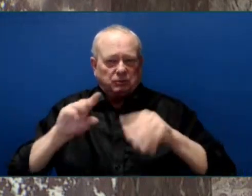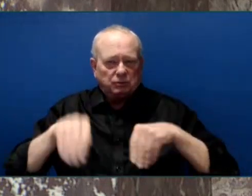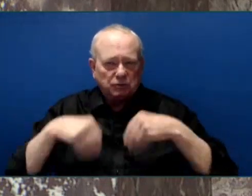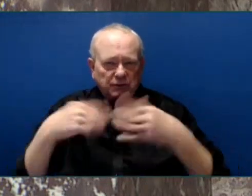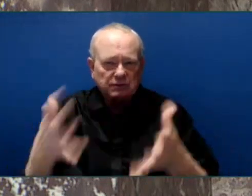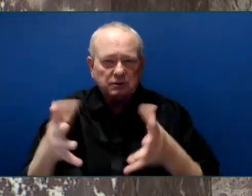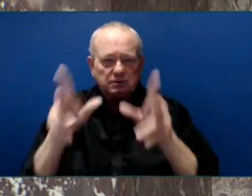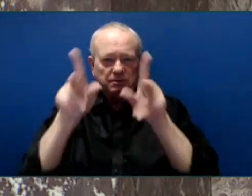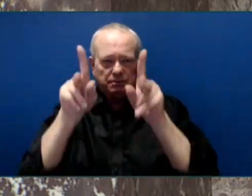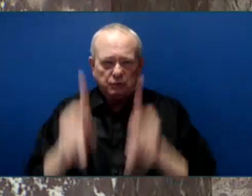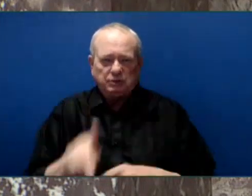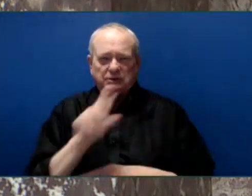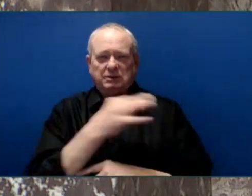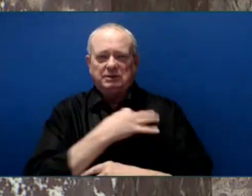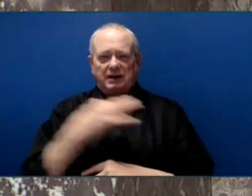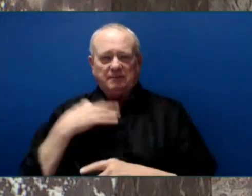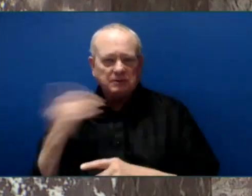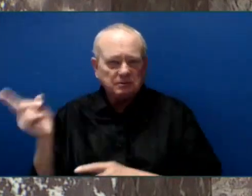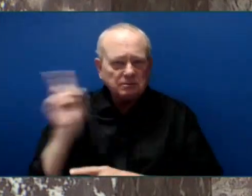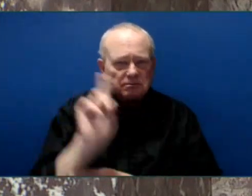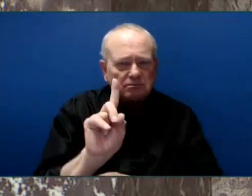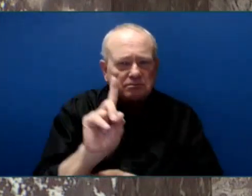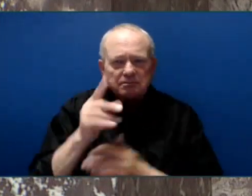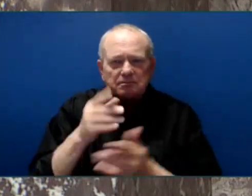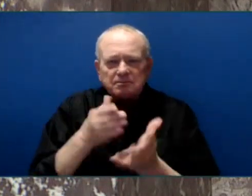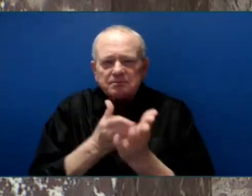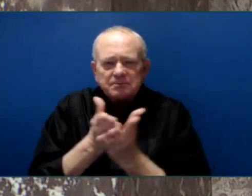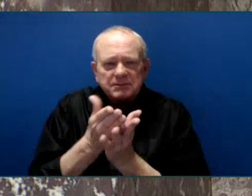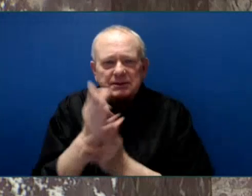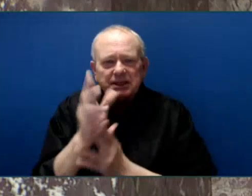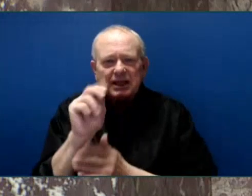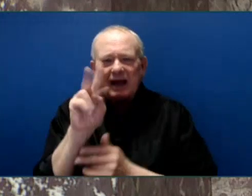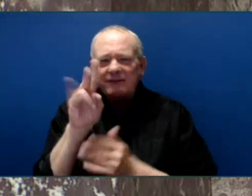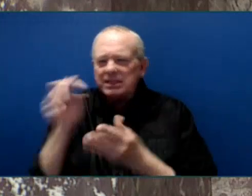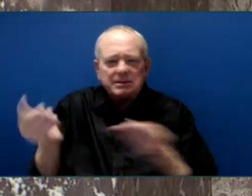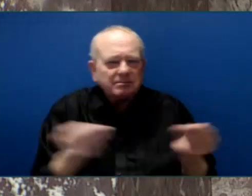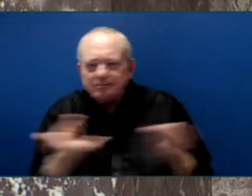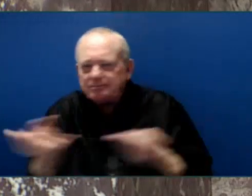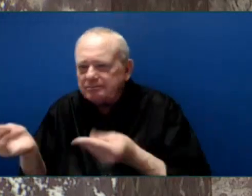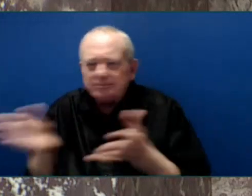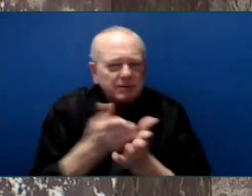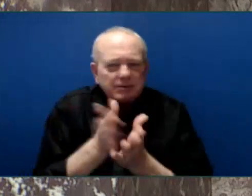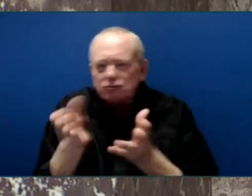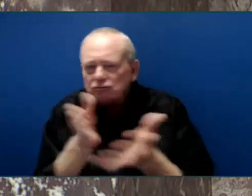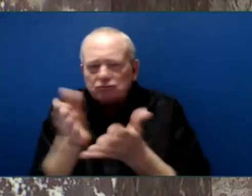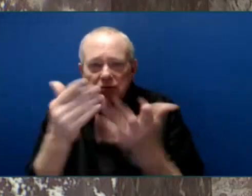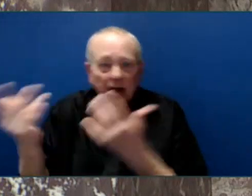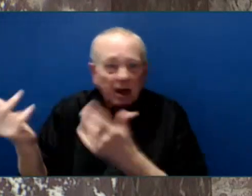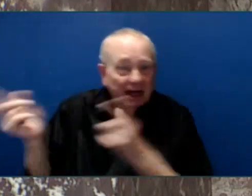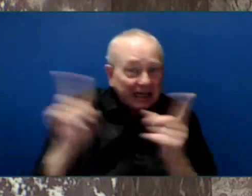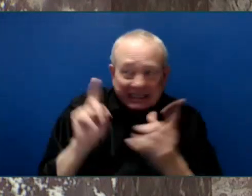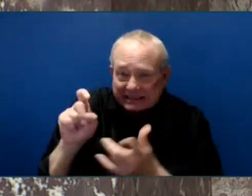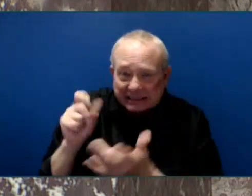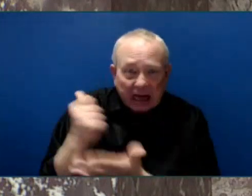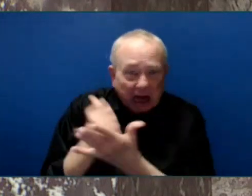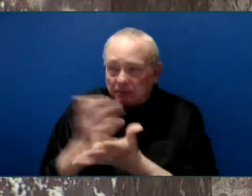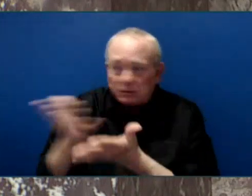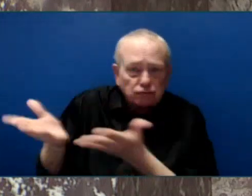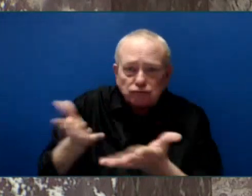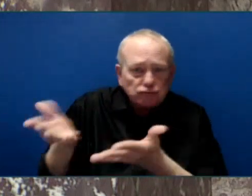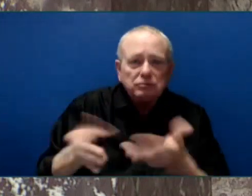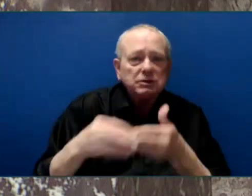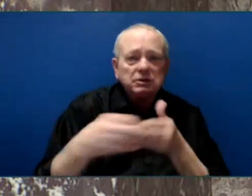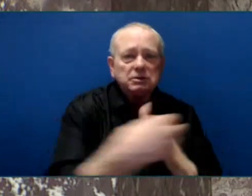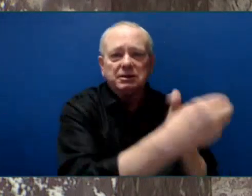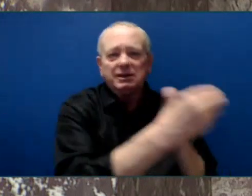to get access to housing, and certainly if the member has that individual's name, the navigator will be able to help